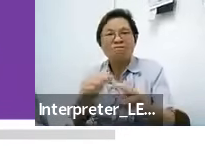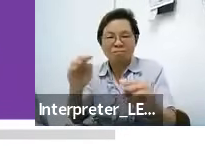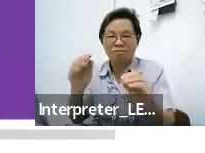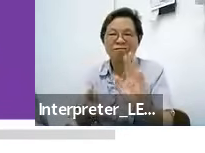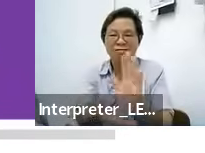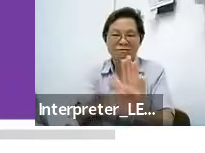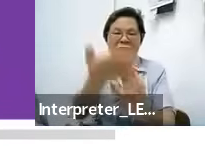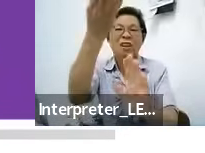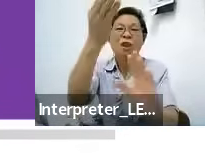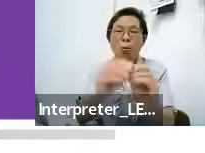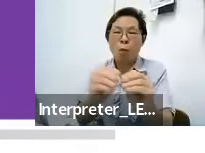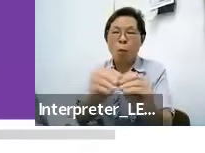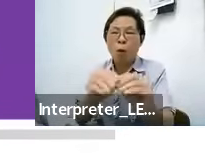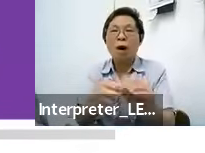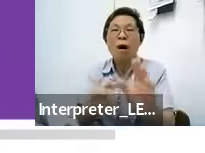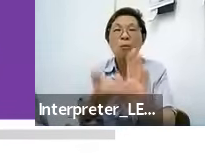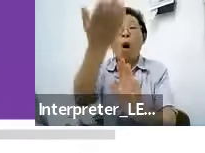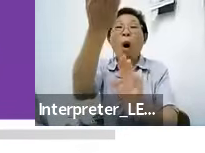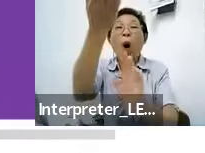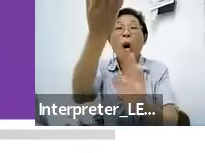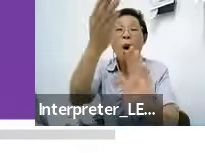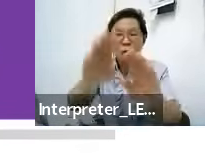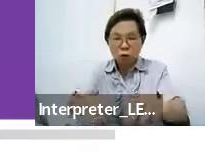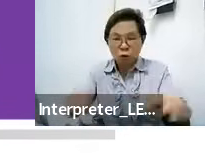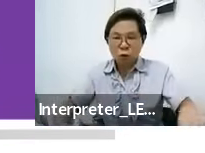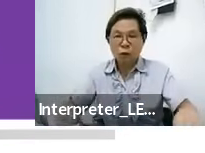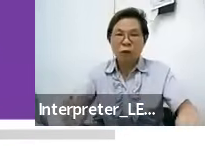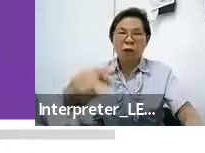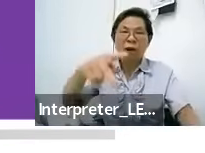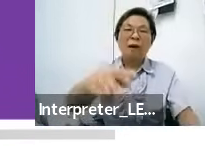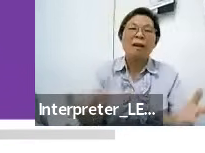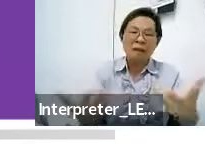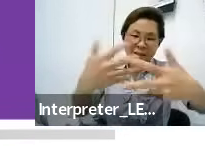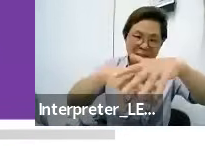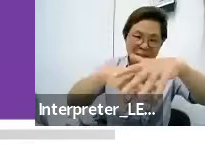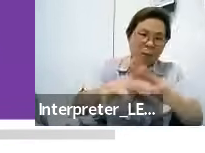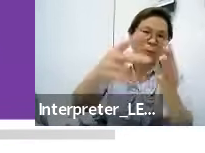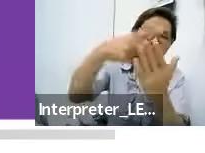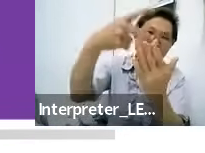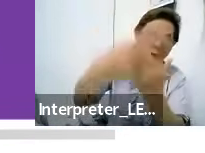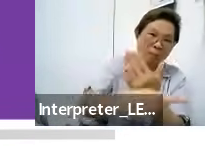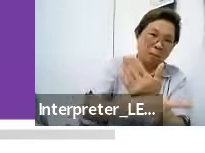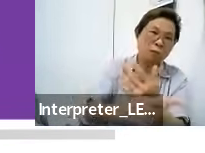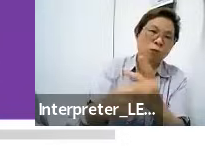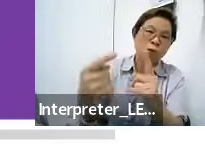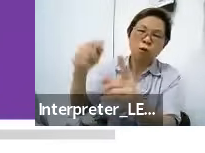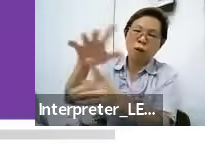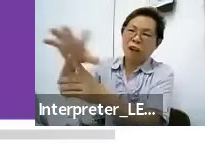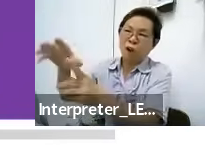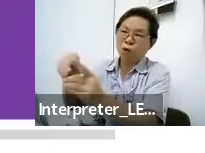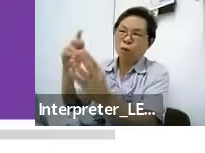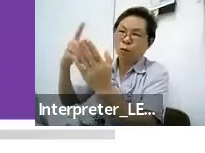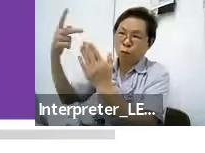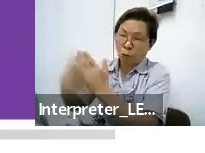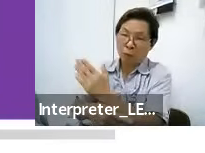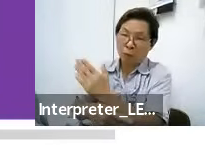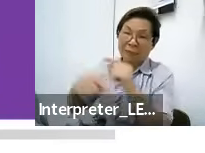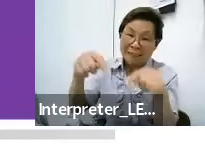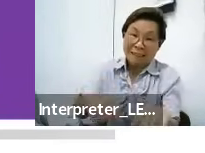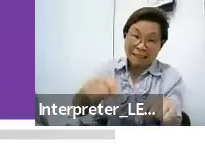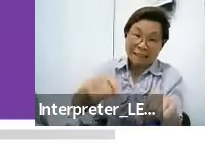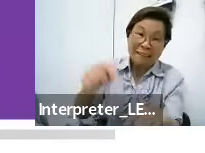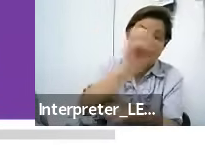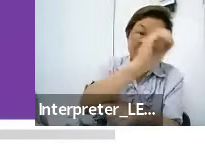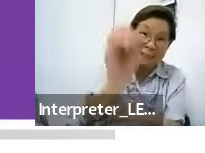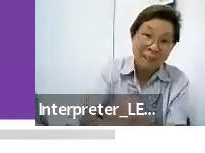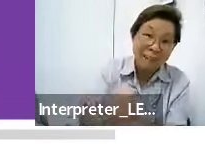our students from the integration program to the inclusion program. So based on the percentage